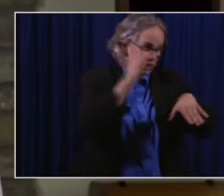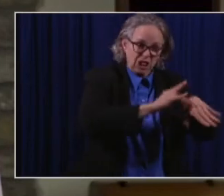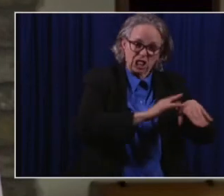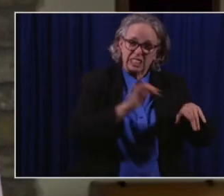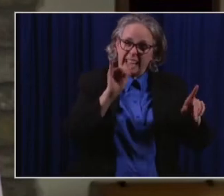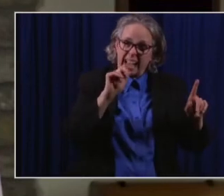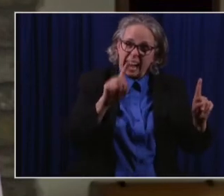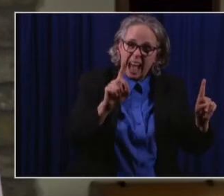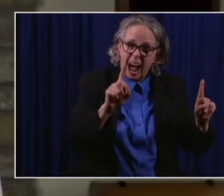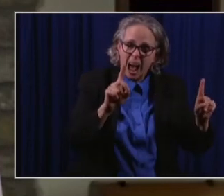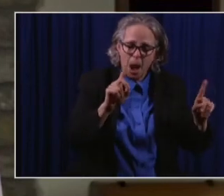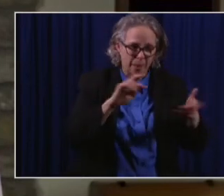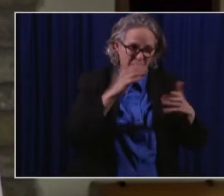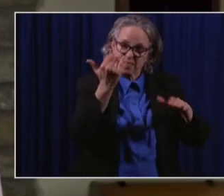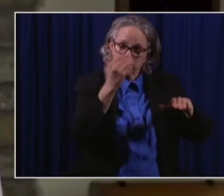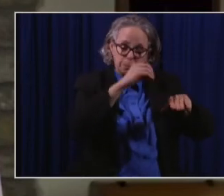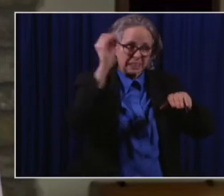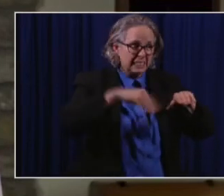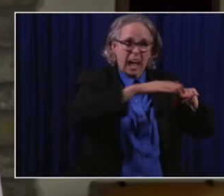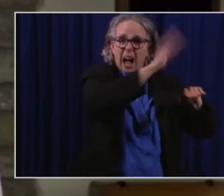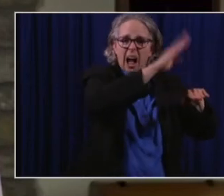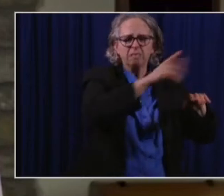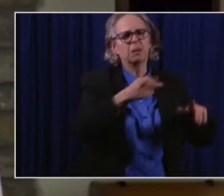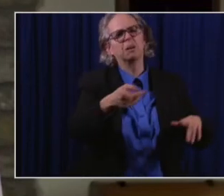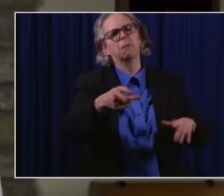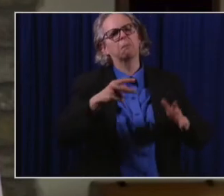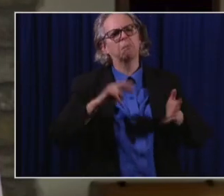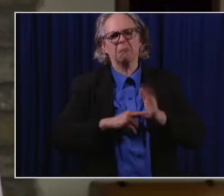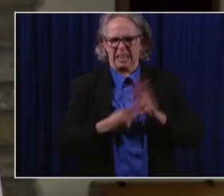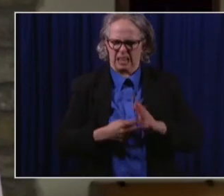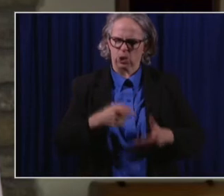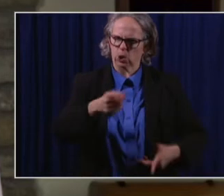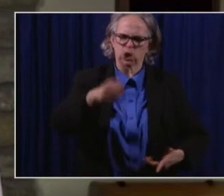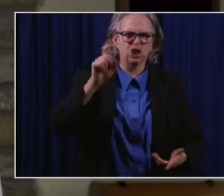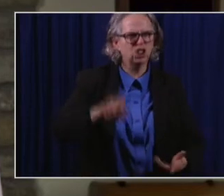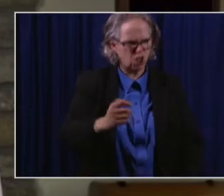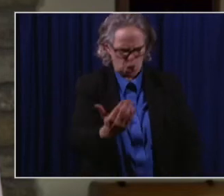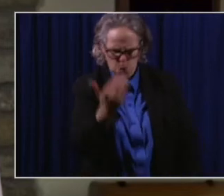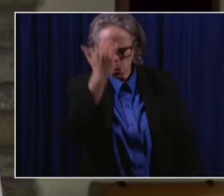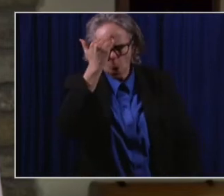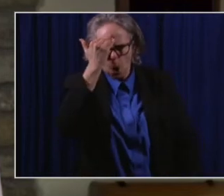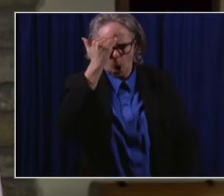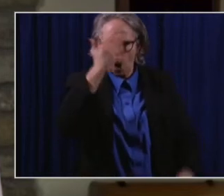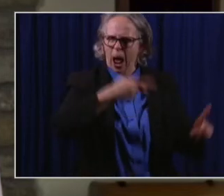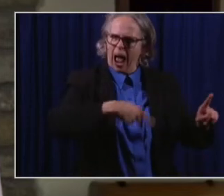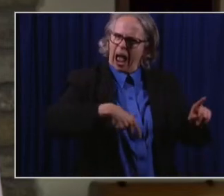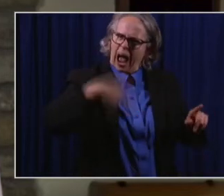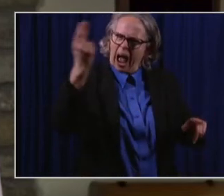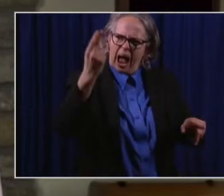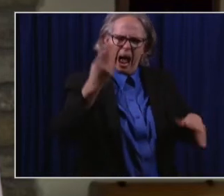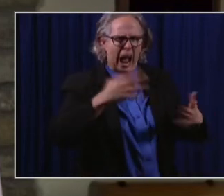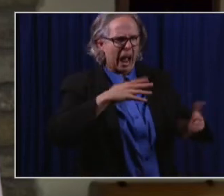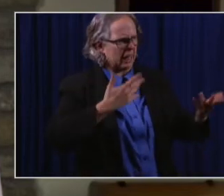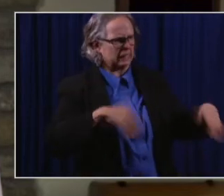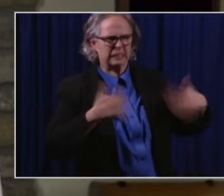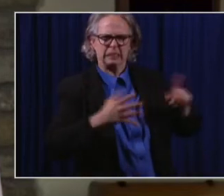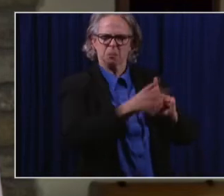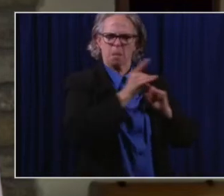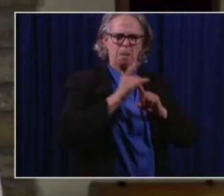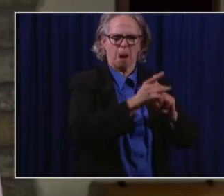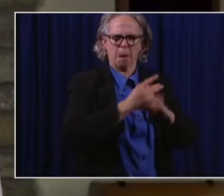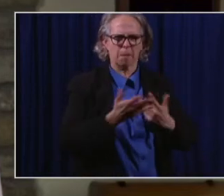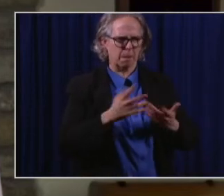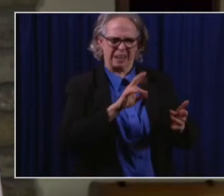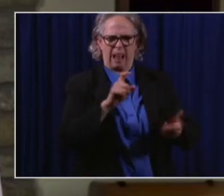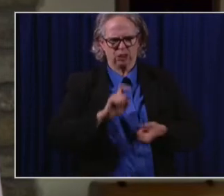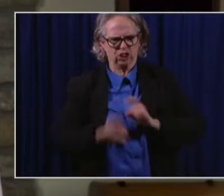15% positivity, you should know that. And you should, adjust your behavior accordingly. It just simply tells you if there